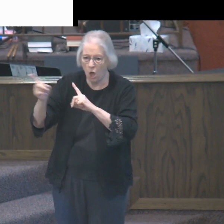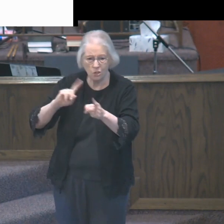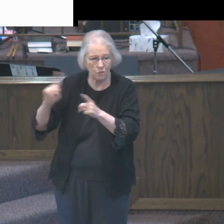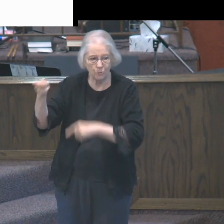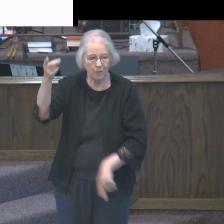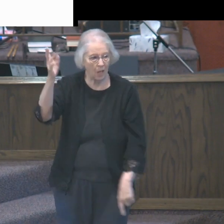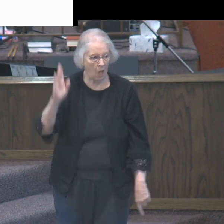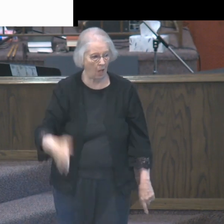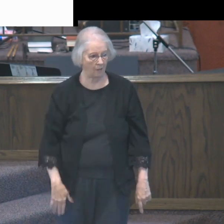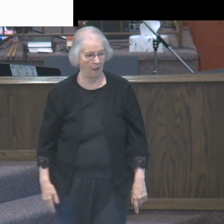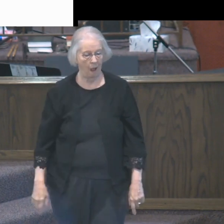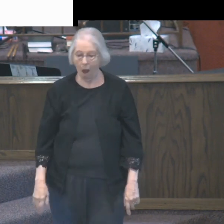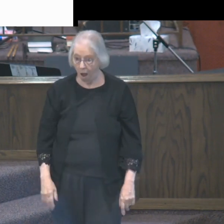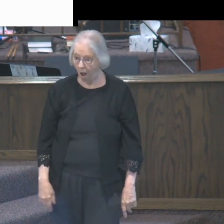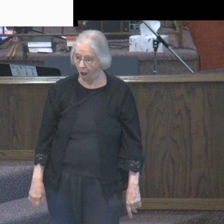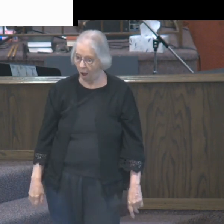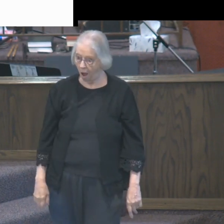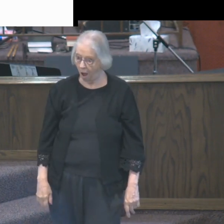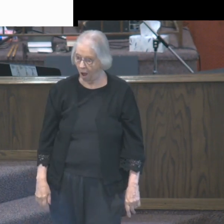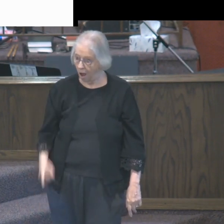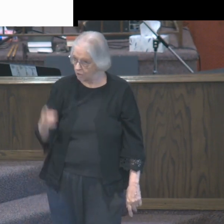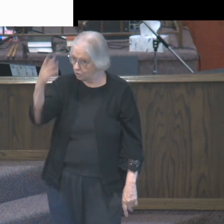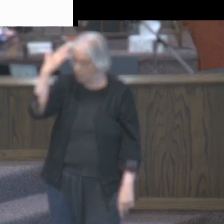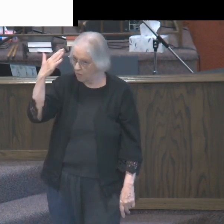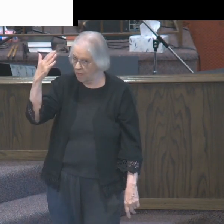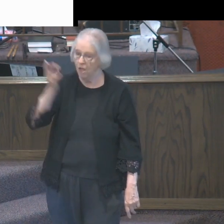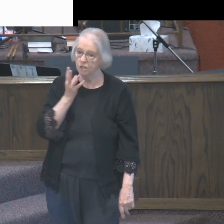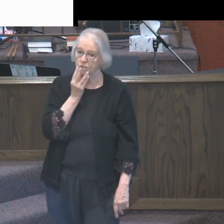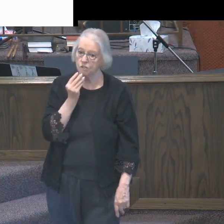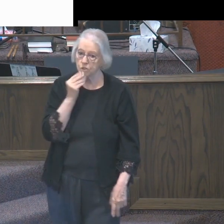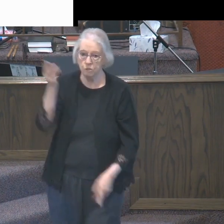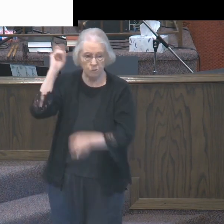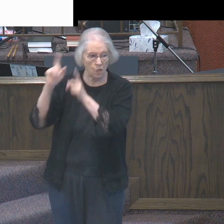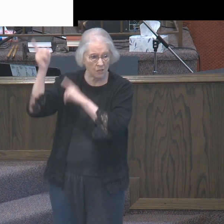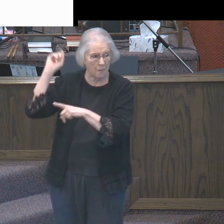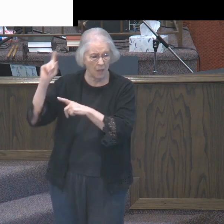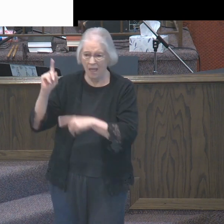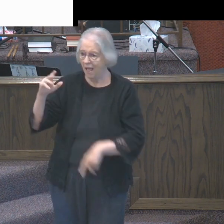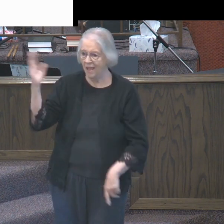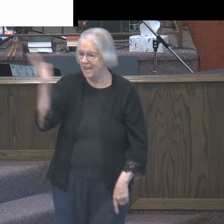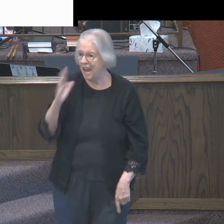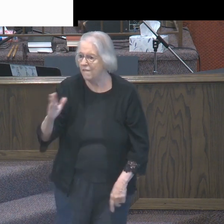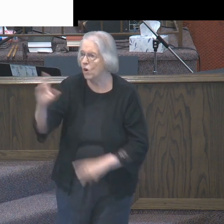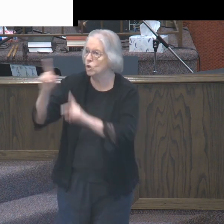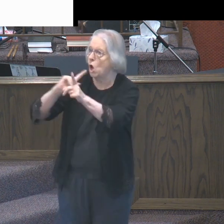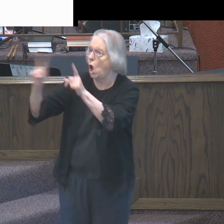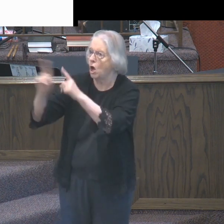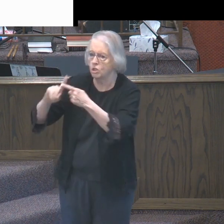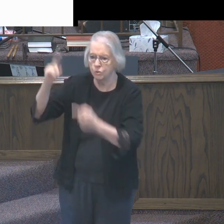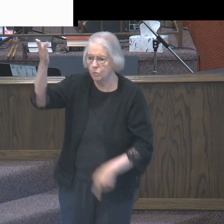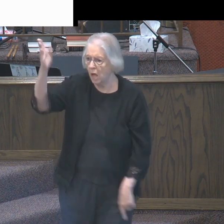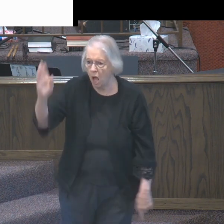Old Testament, you will only find 14 references in the entire Old Testament, which is